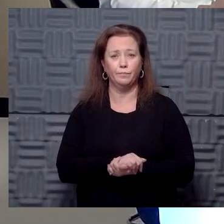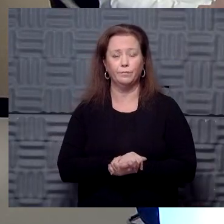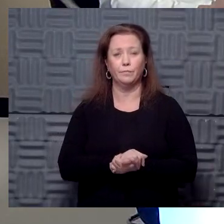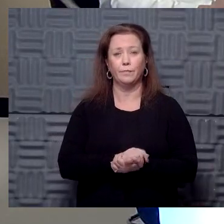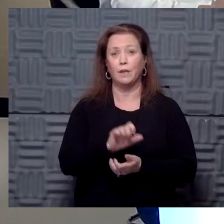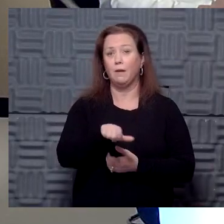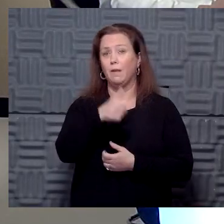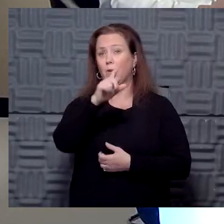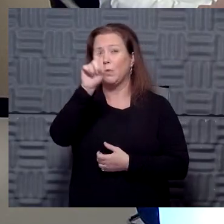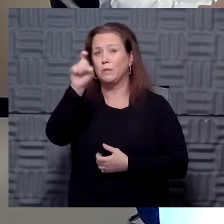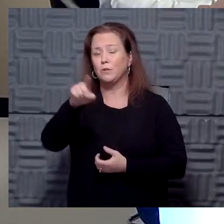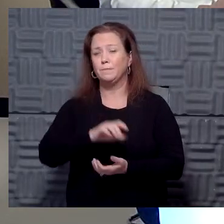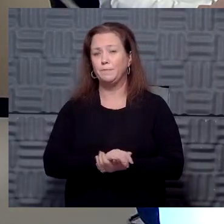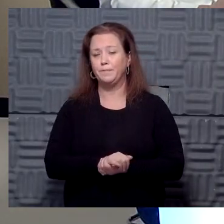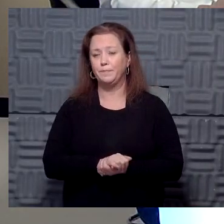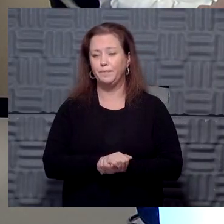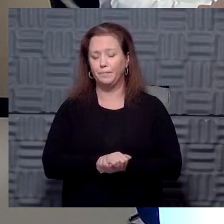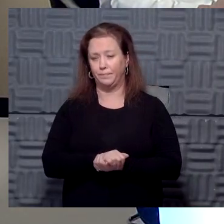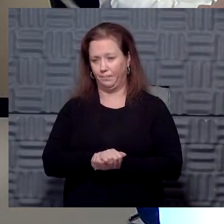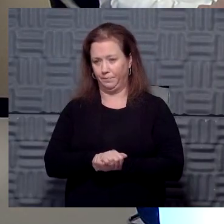Next question.